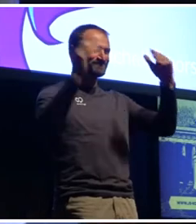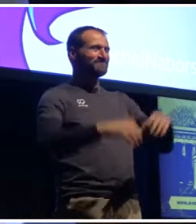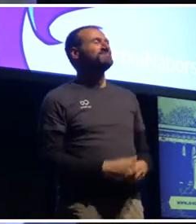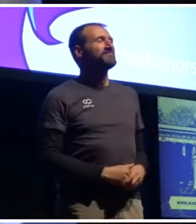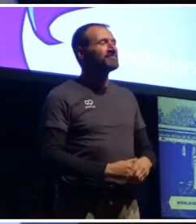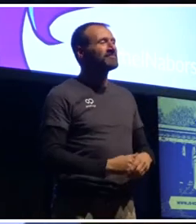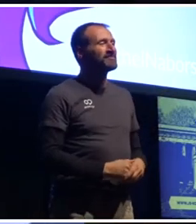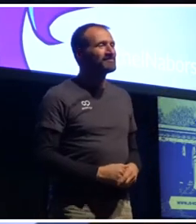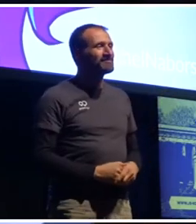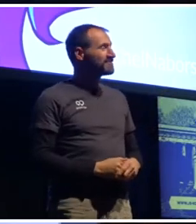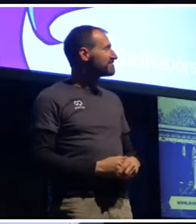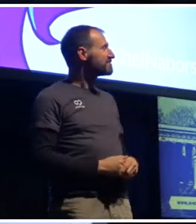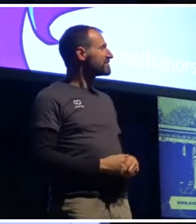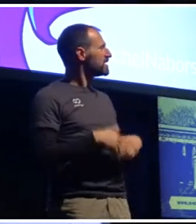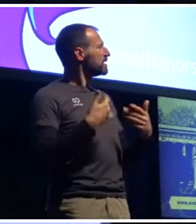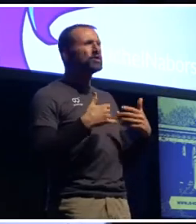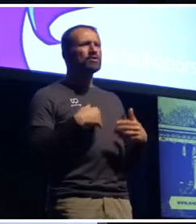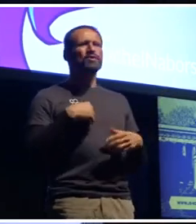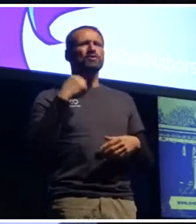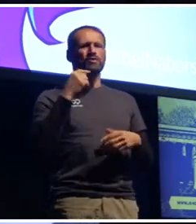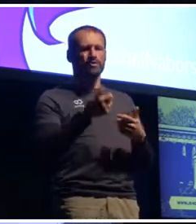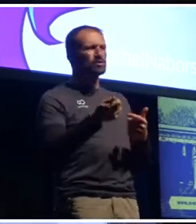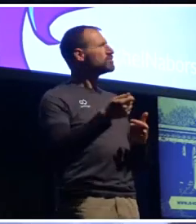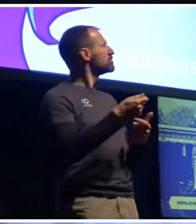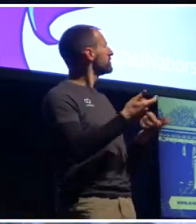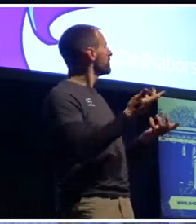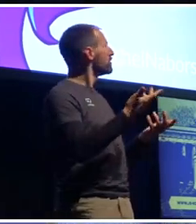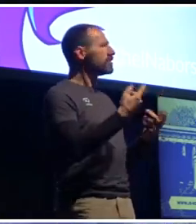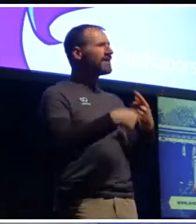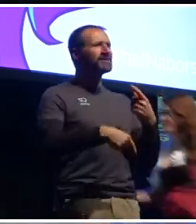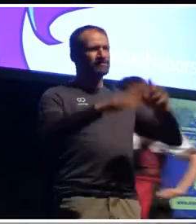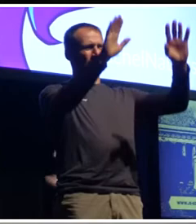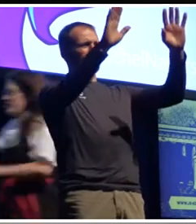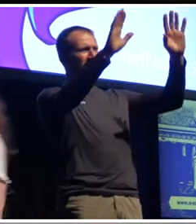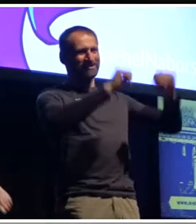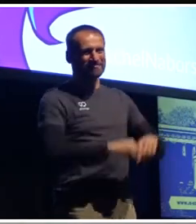Oh, my little remote control seems to be missing. Just a moment.